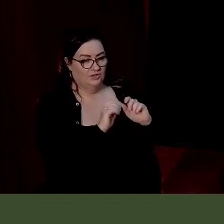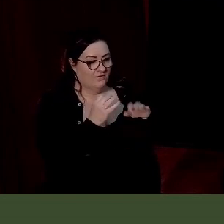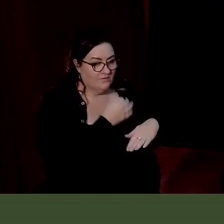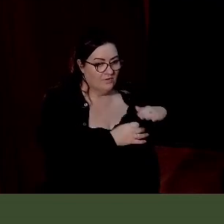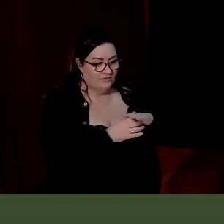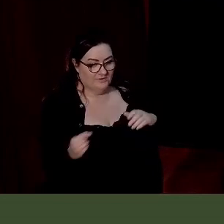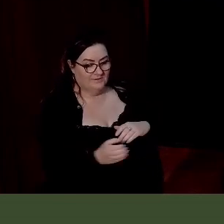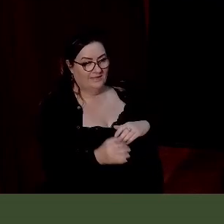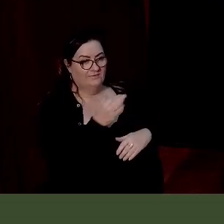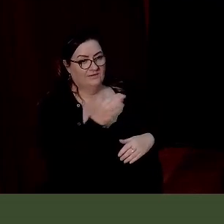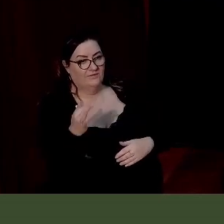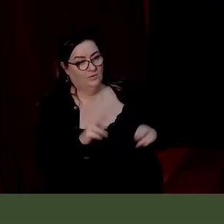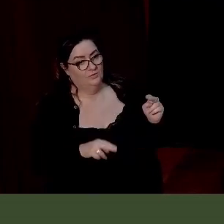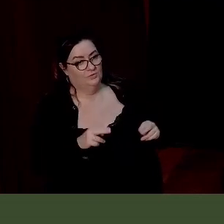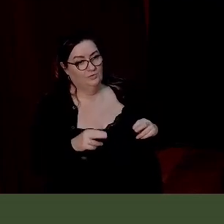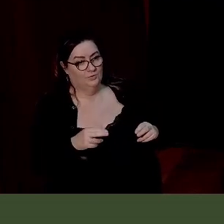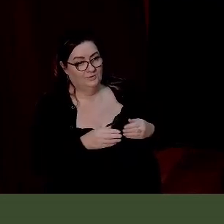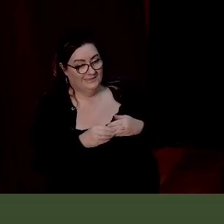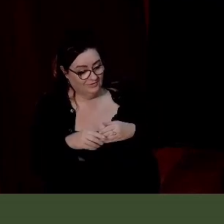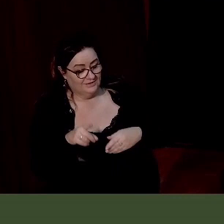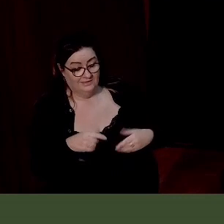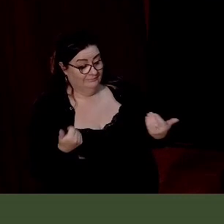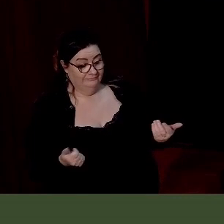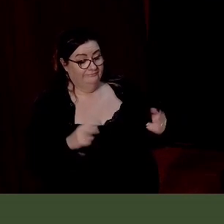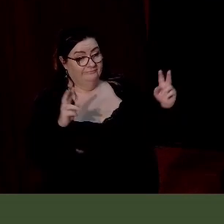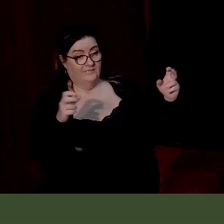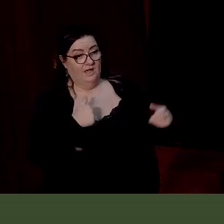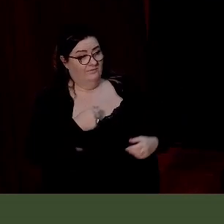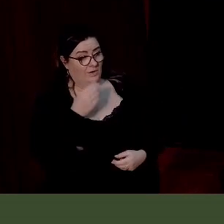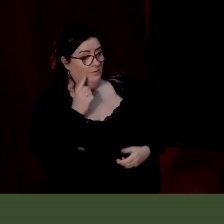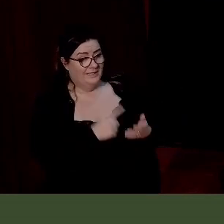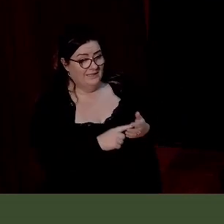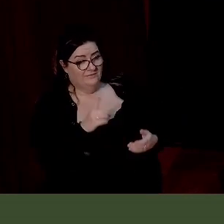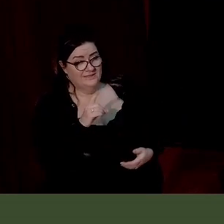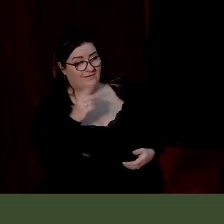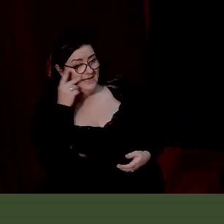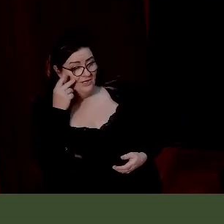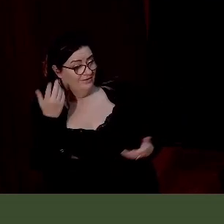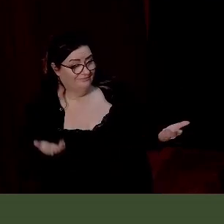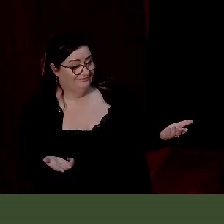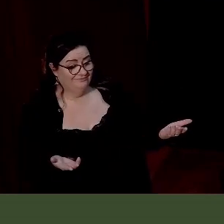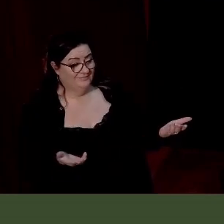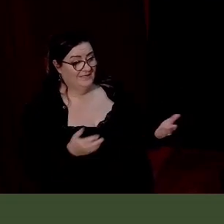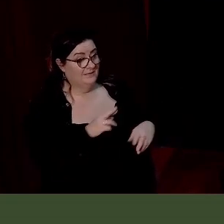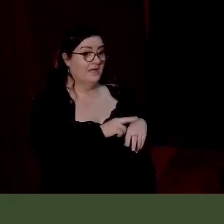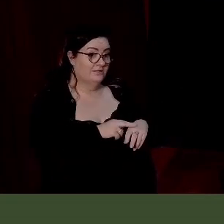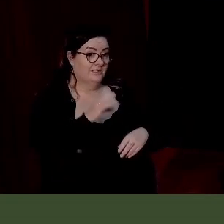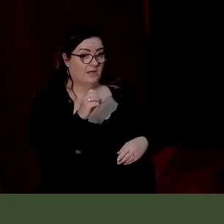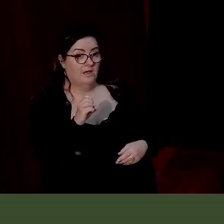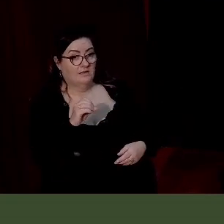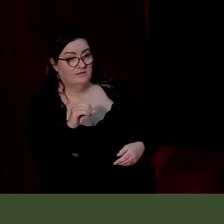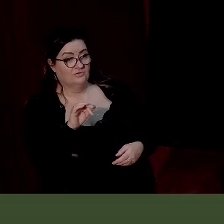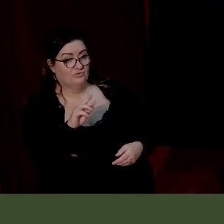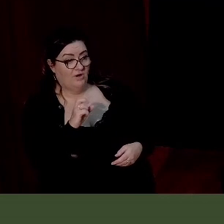the incoming leader of Fianna Fáil. She said that, "I have no belief in De Valera, well-meaning, of course, better than Cosgrave,